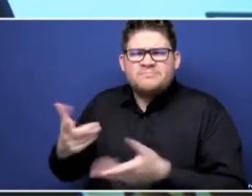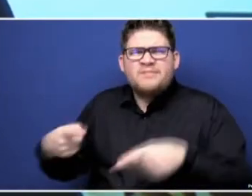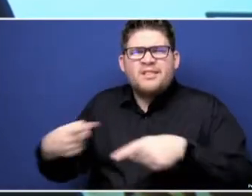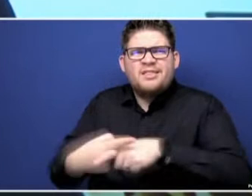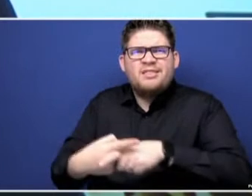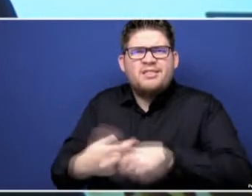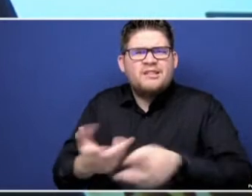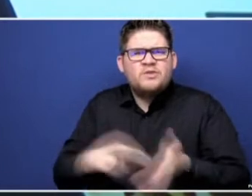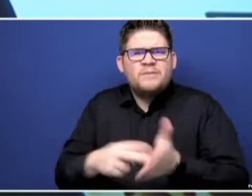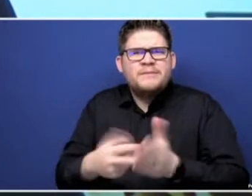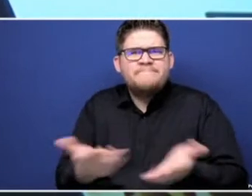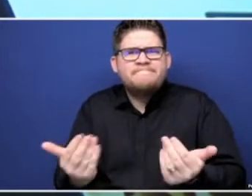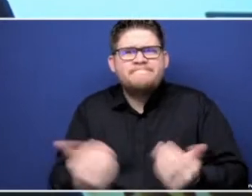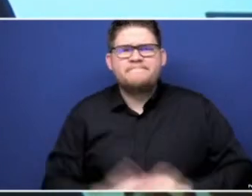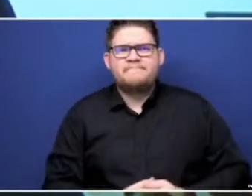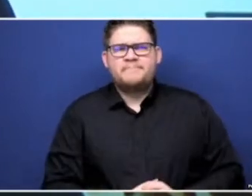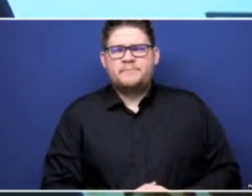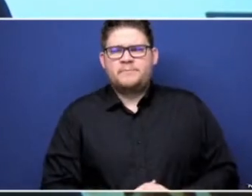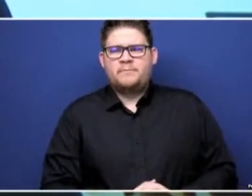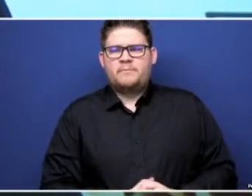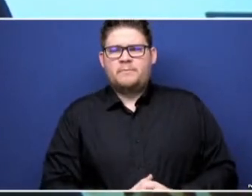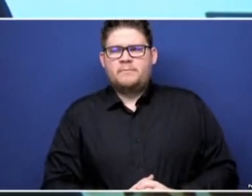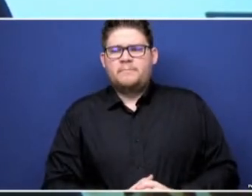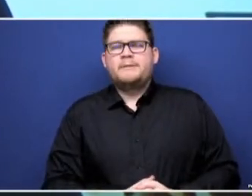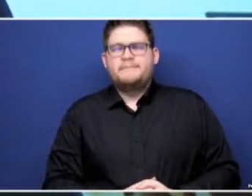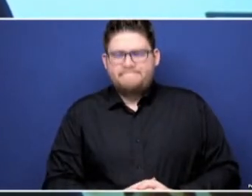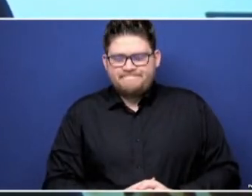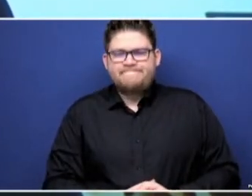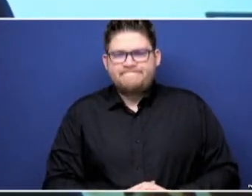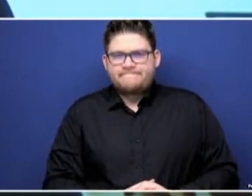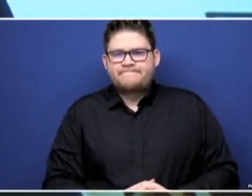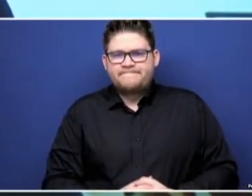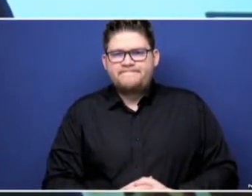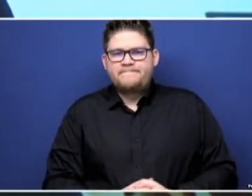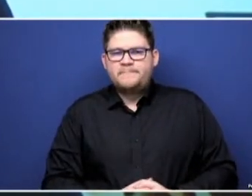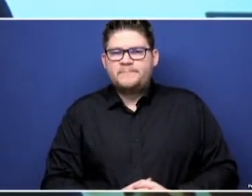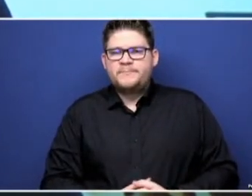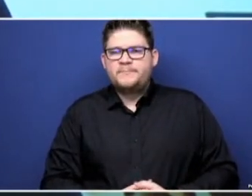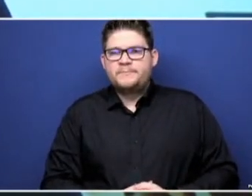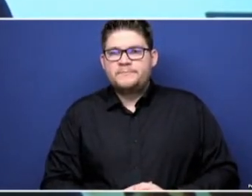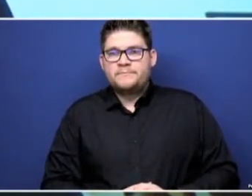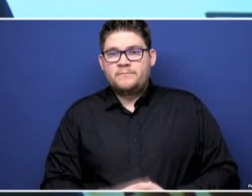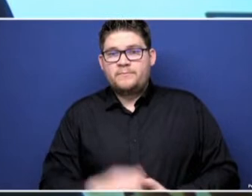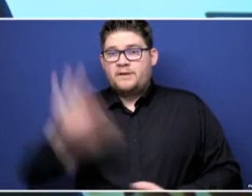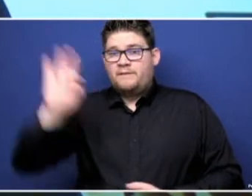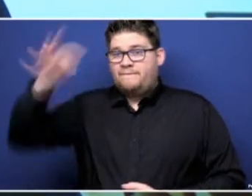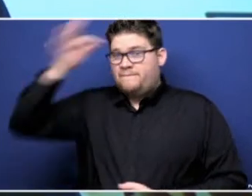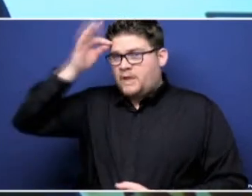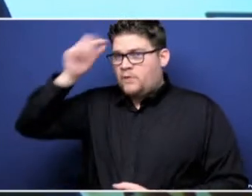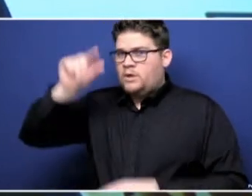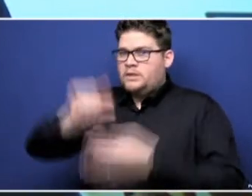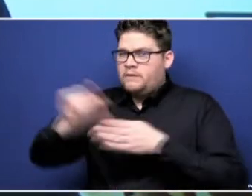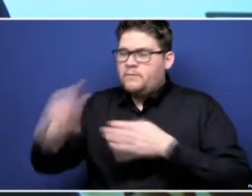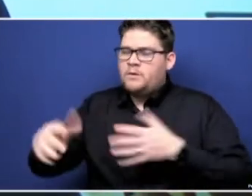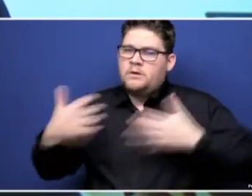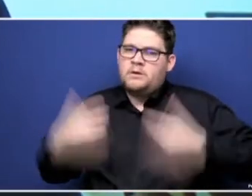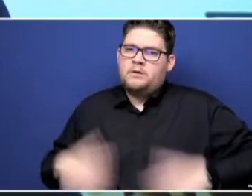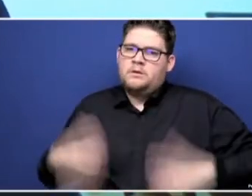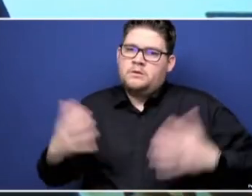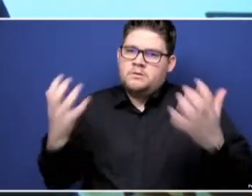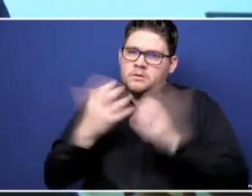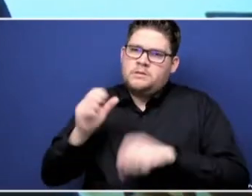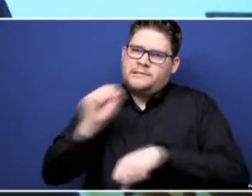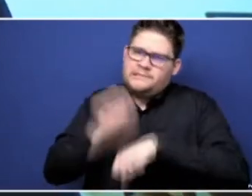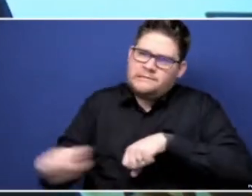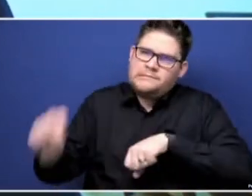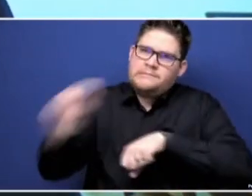had episodes where they're not sure, they're quite clear about that. So I feel quite comfortable that that supply, which is vital to